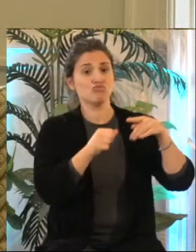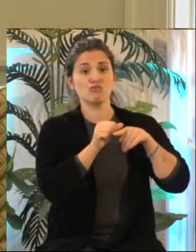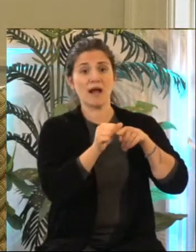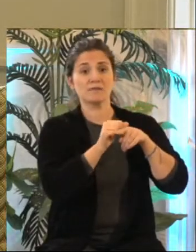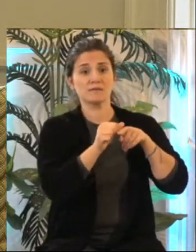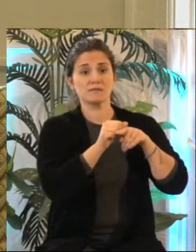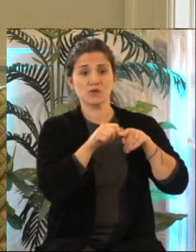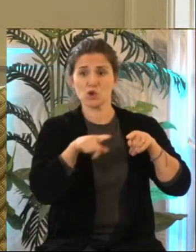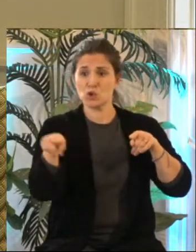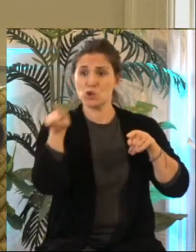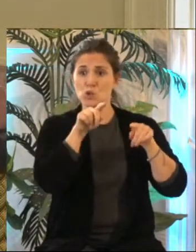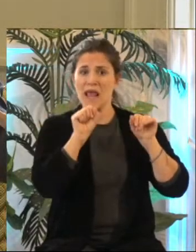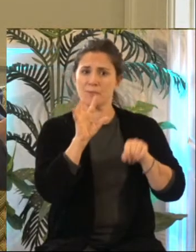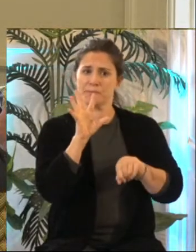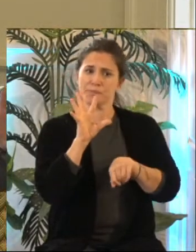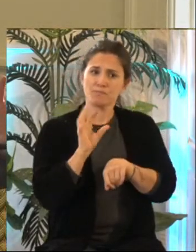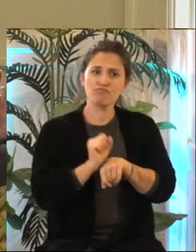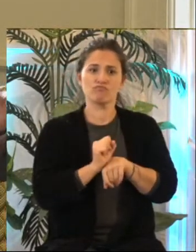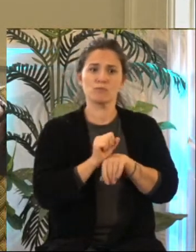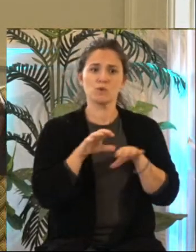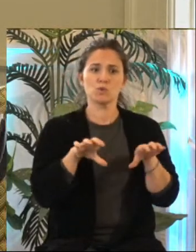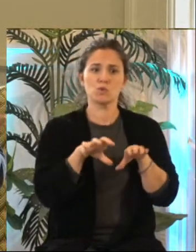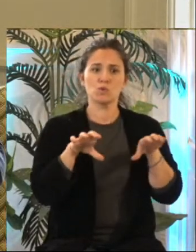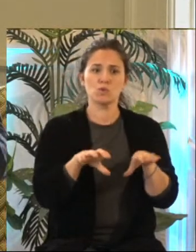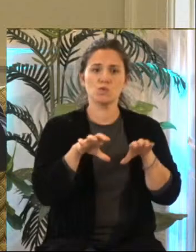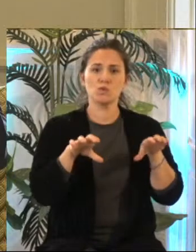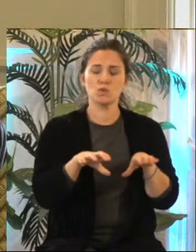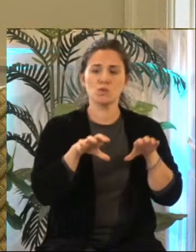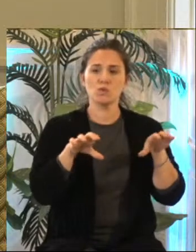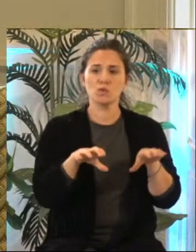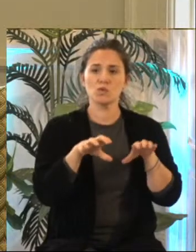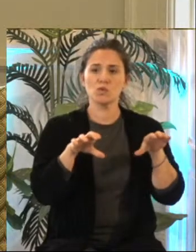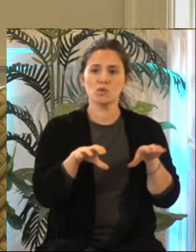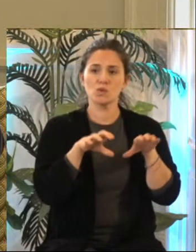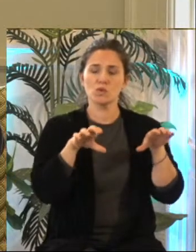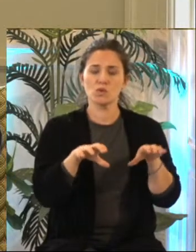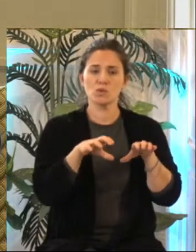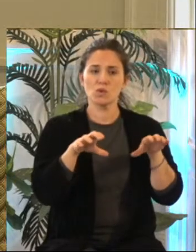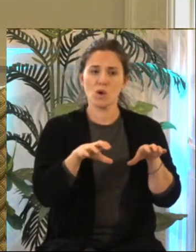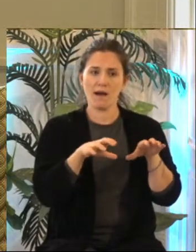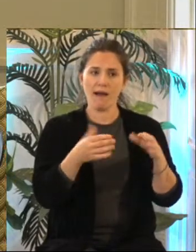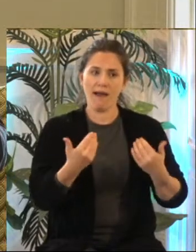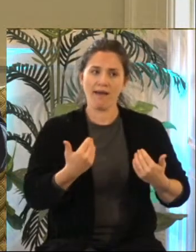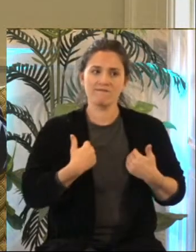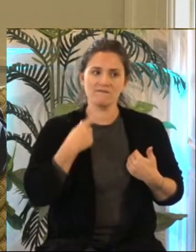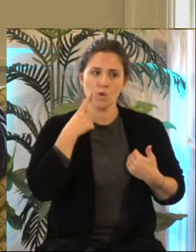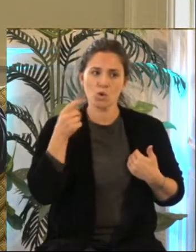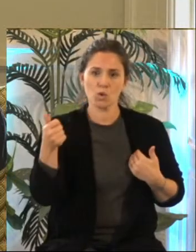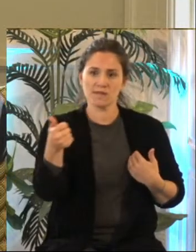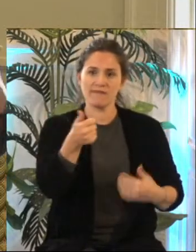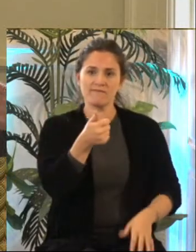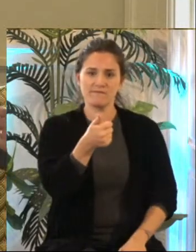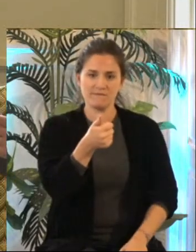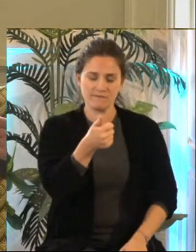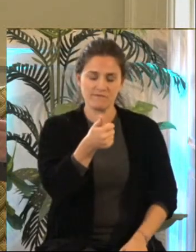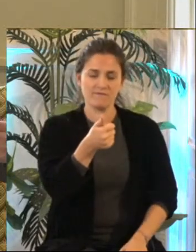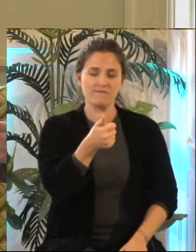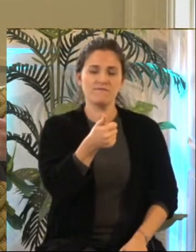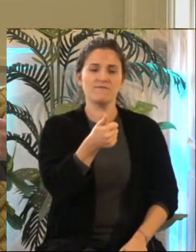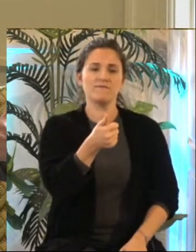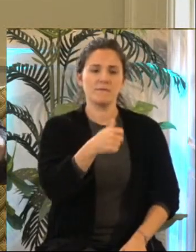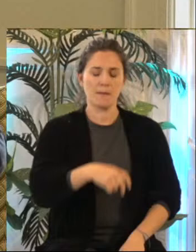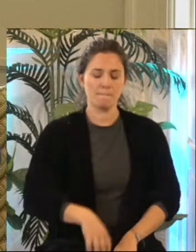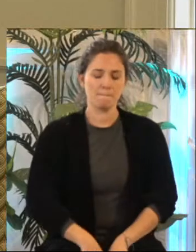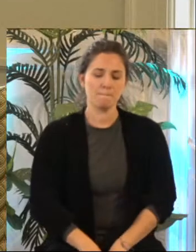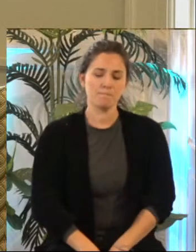practices that we all need to be doing, be aware of, and have in our spiritual tool belt, if you